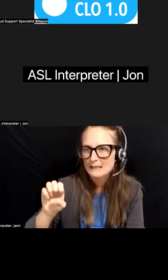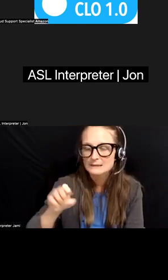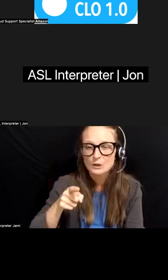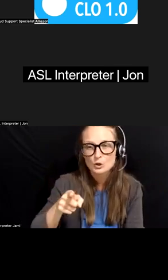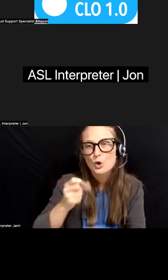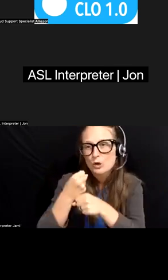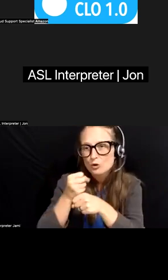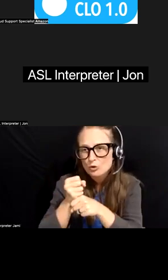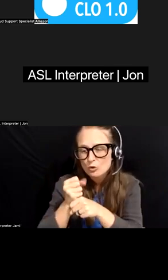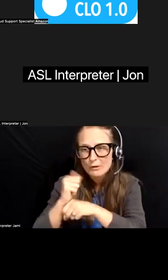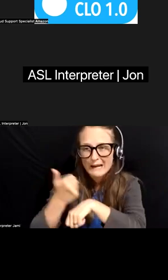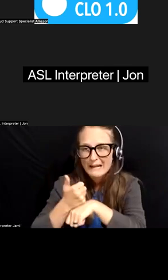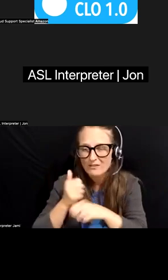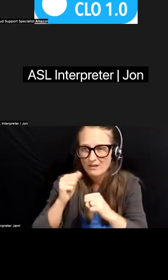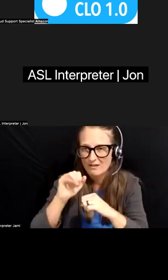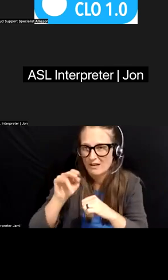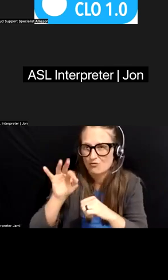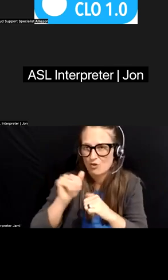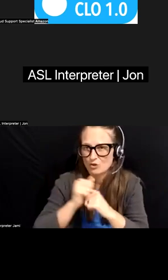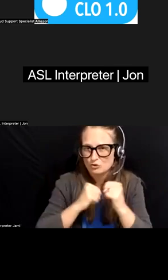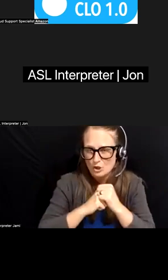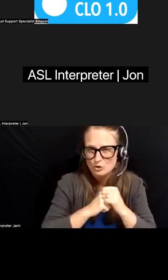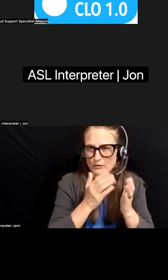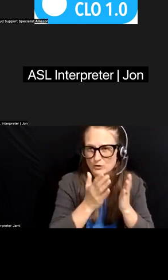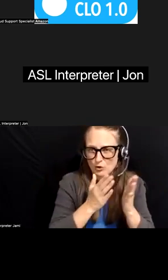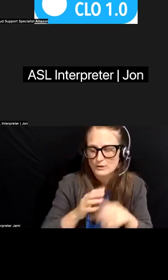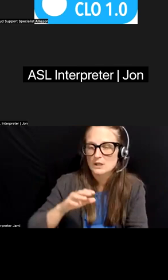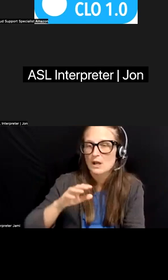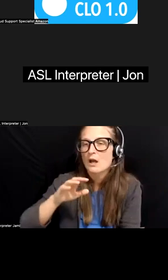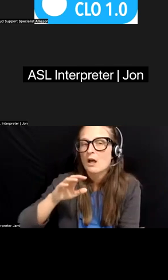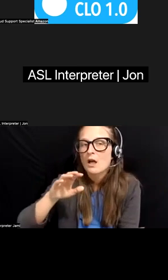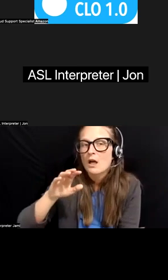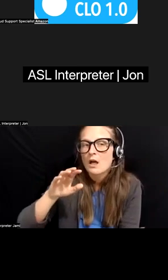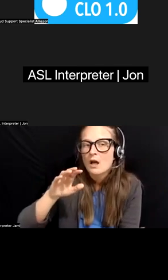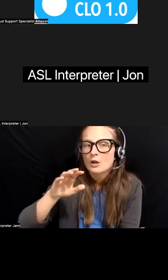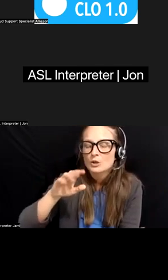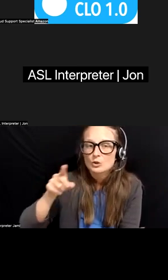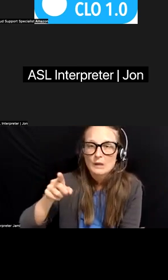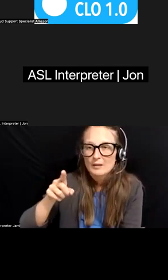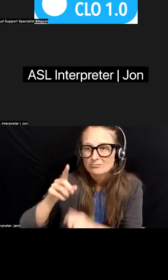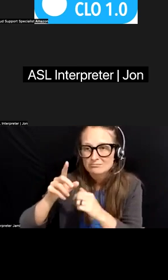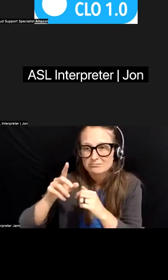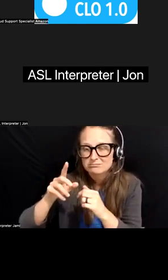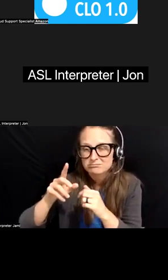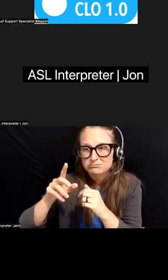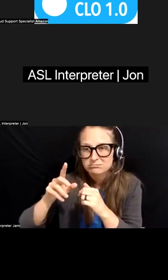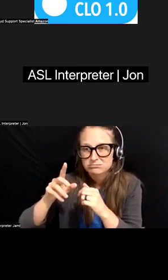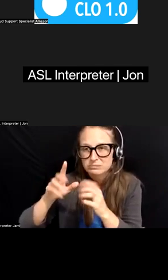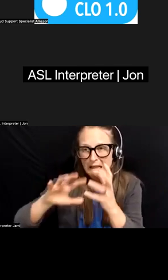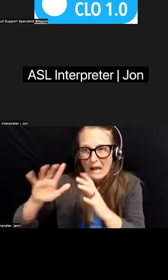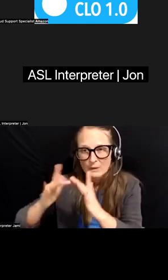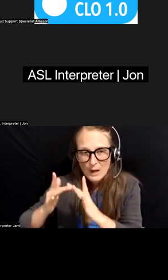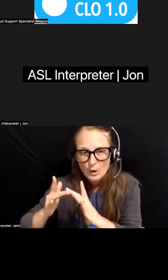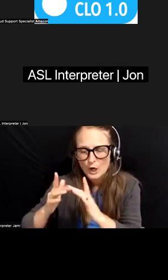the infrastructure as a service. You can use the cloud provider, build your network in the cloud and your resources in it,